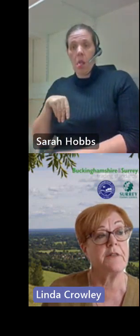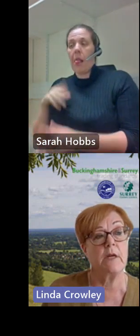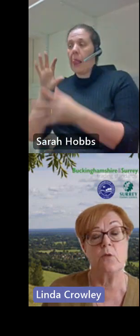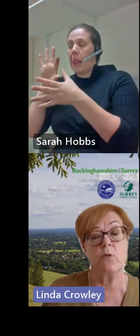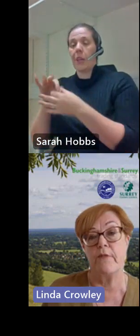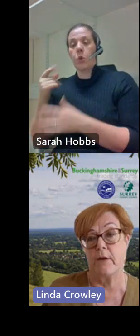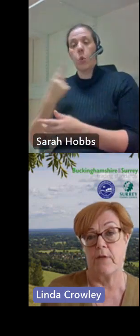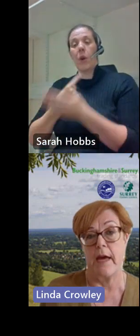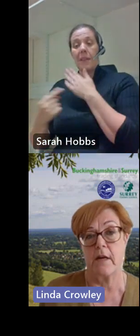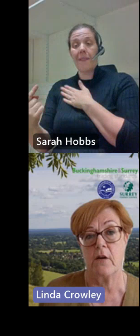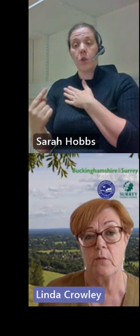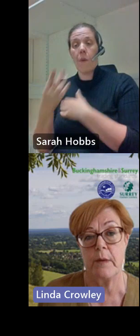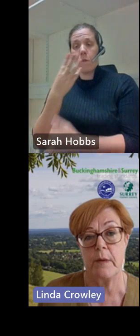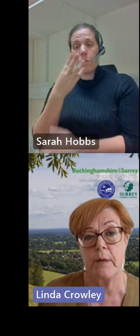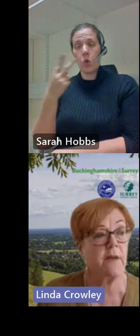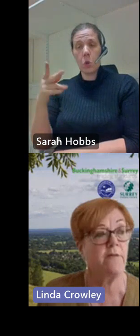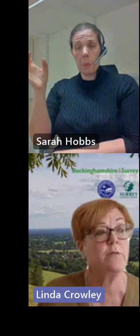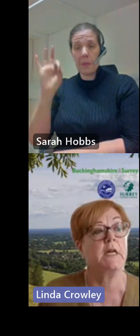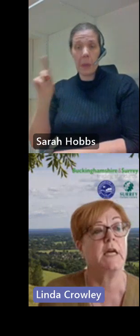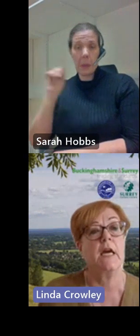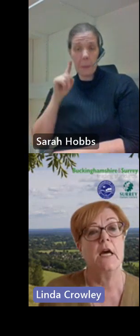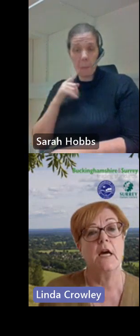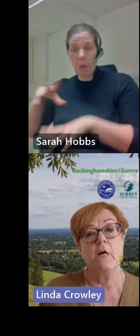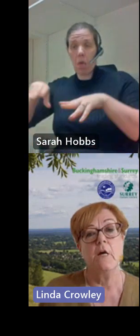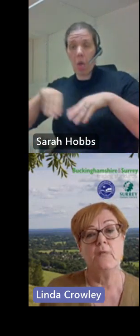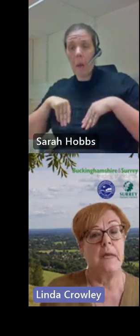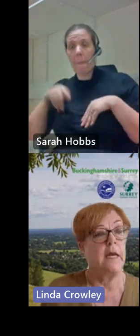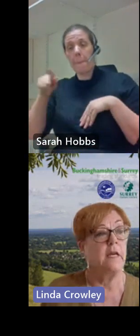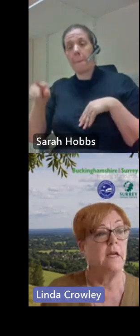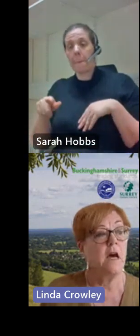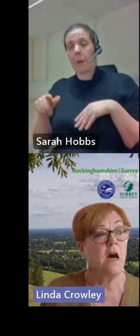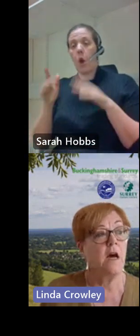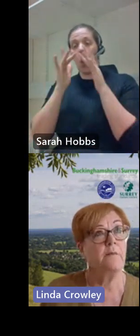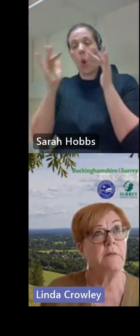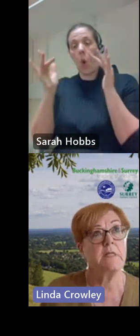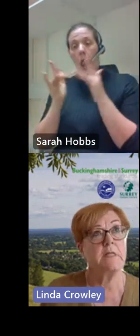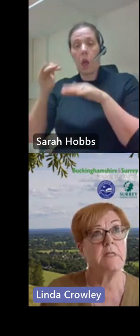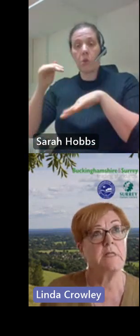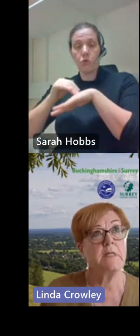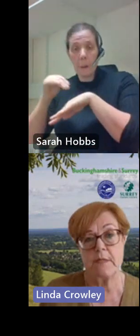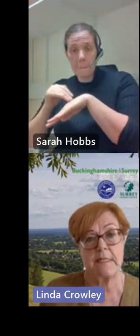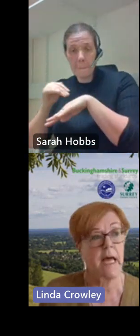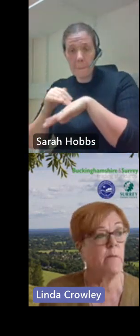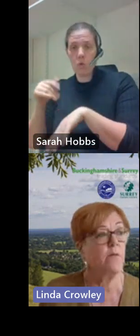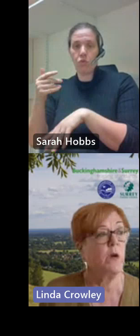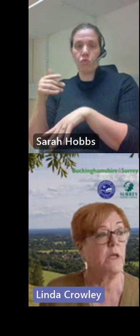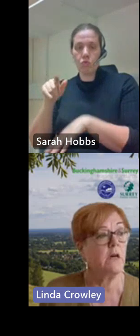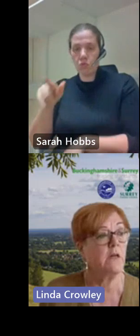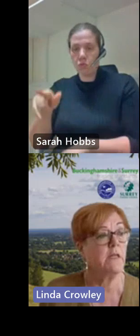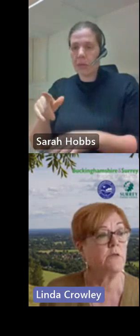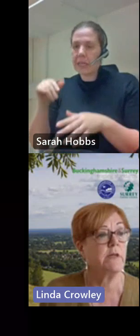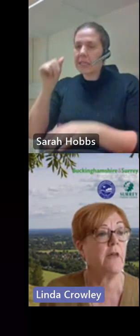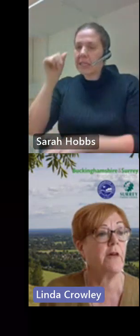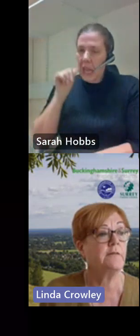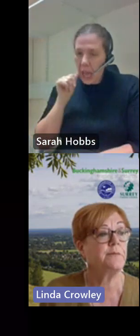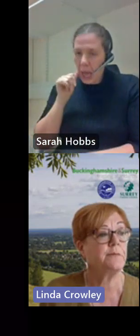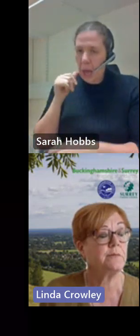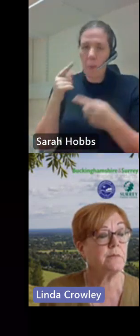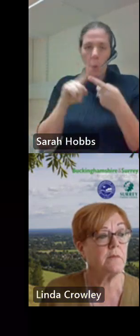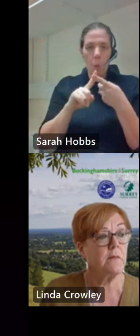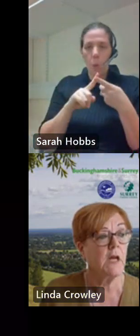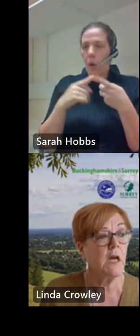individuals. And I think we can all feel that, can't we? Because everybody will have been subject to a scam of one kind or